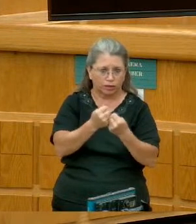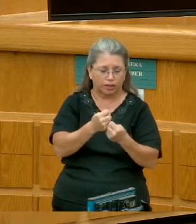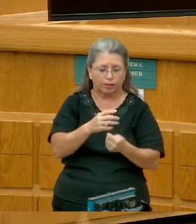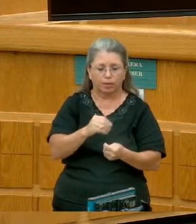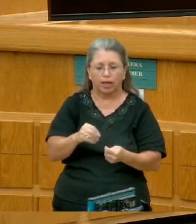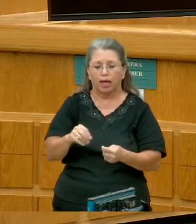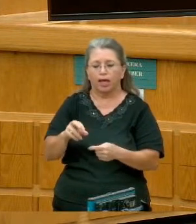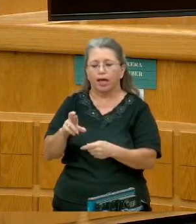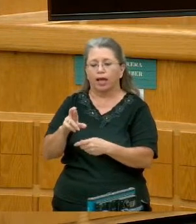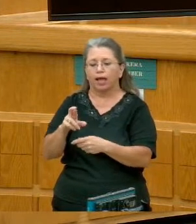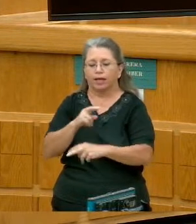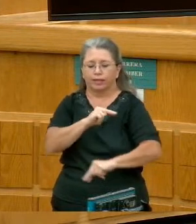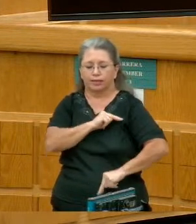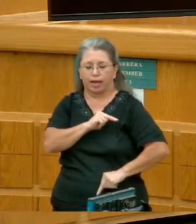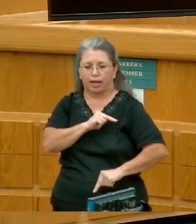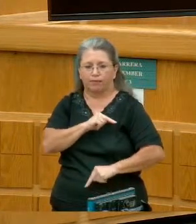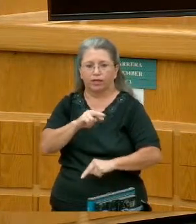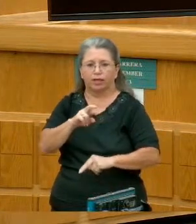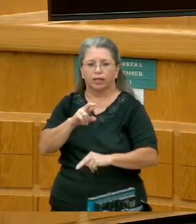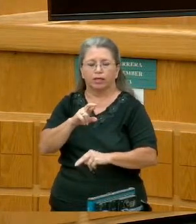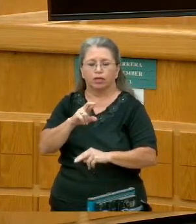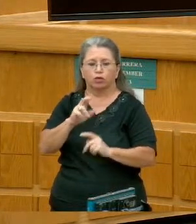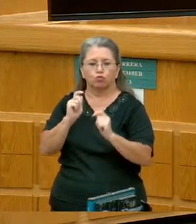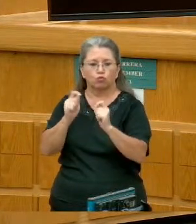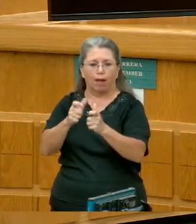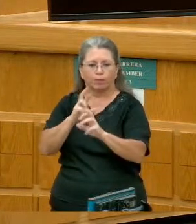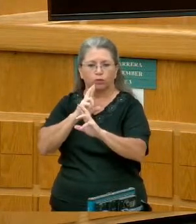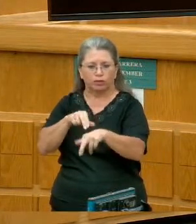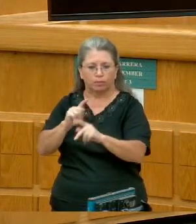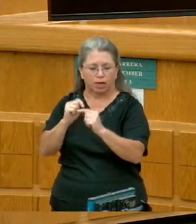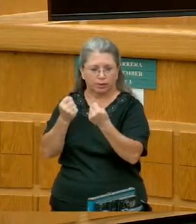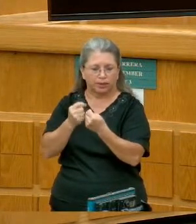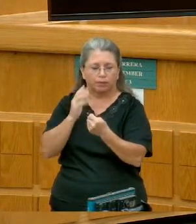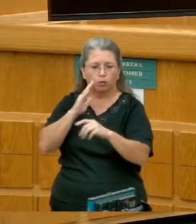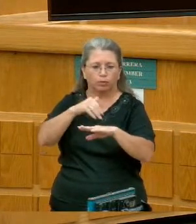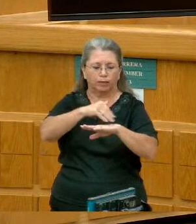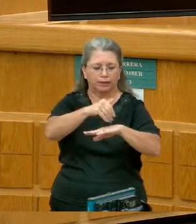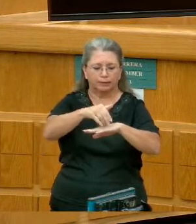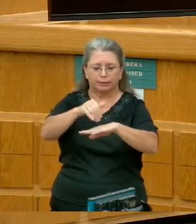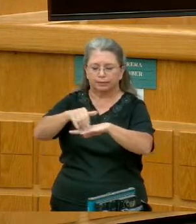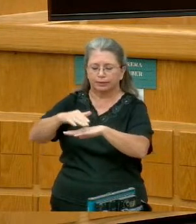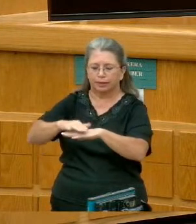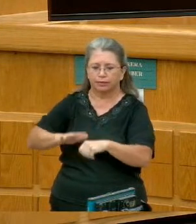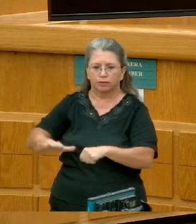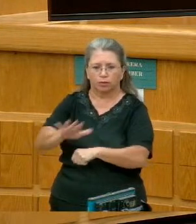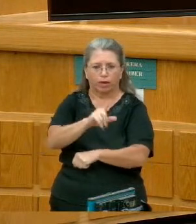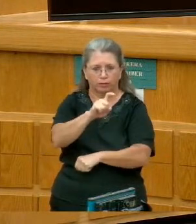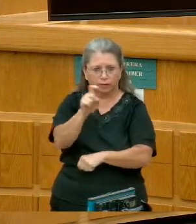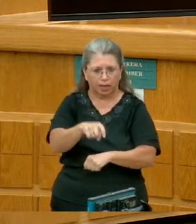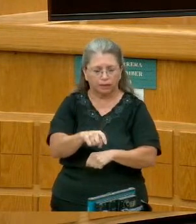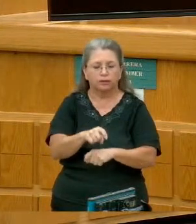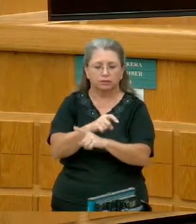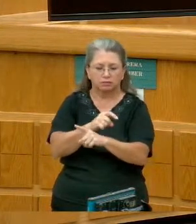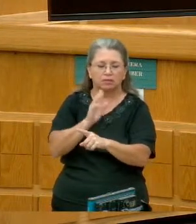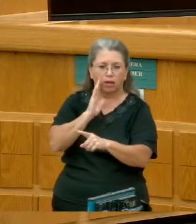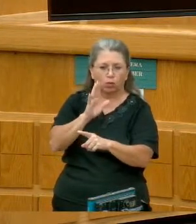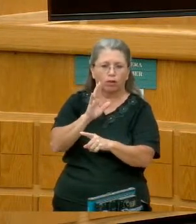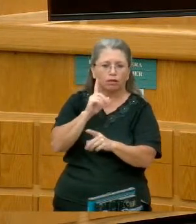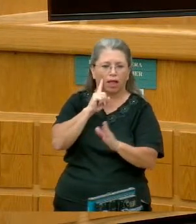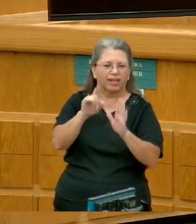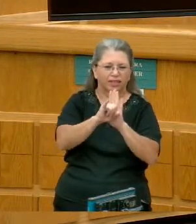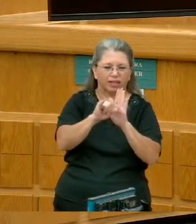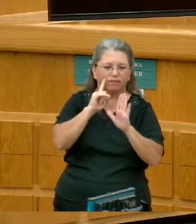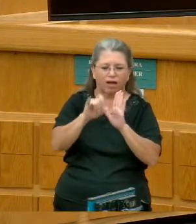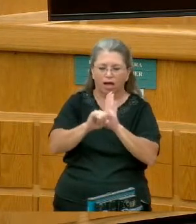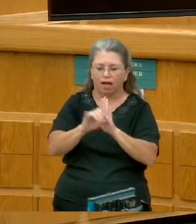Rural Response Teams will be deployed to additional locations across Texas. And of course, they're going to identify their ongoing